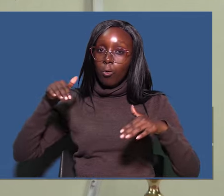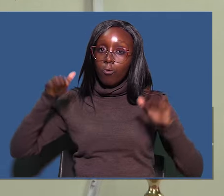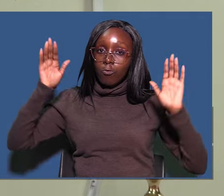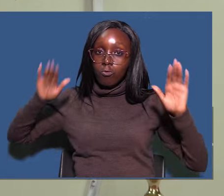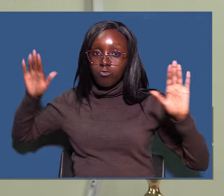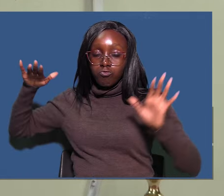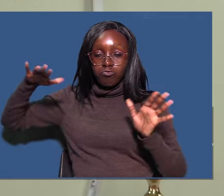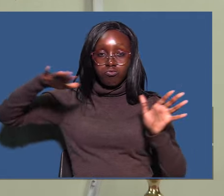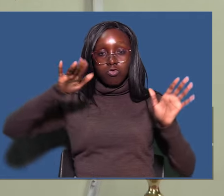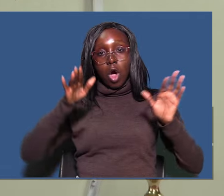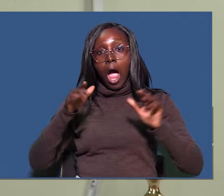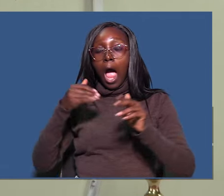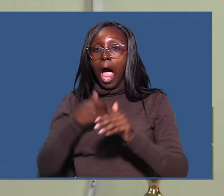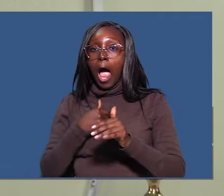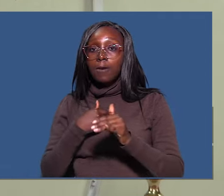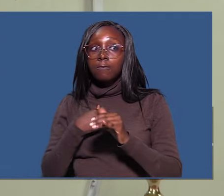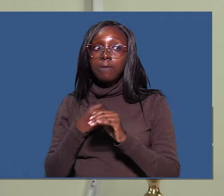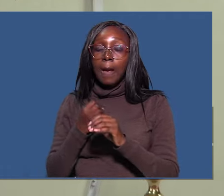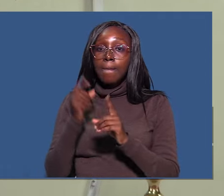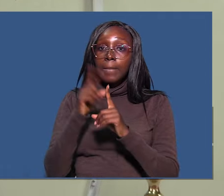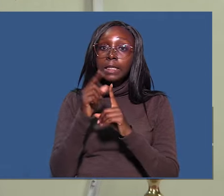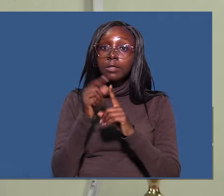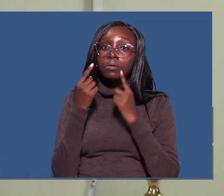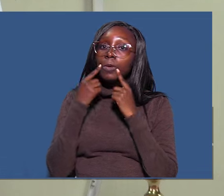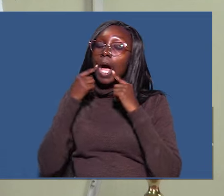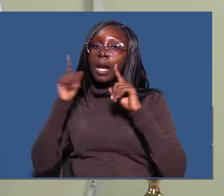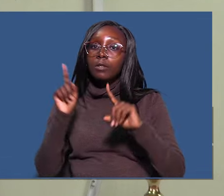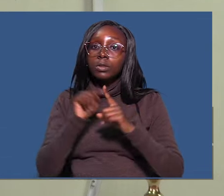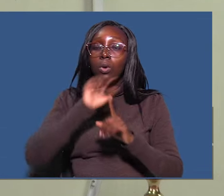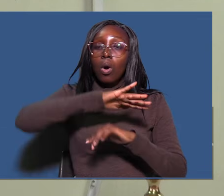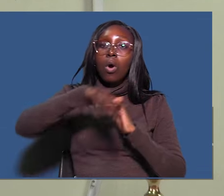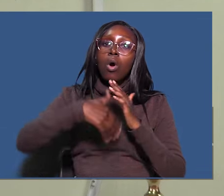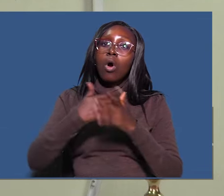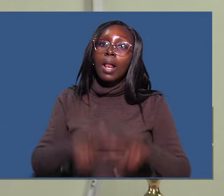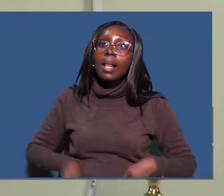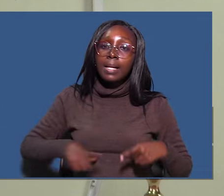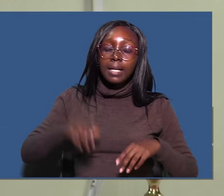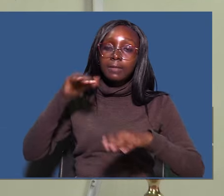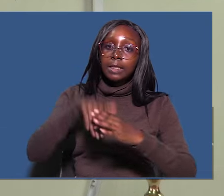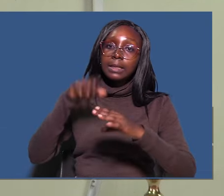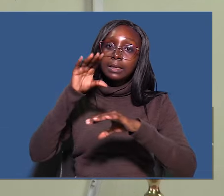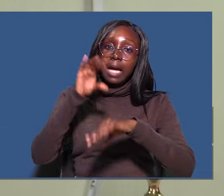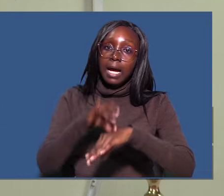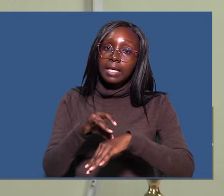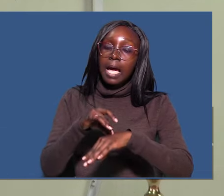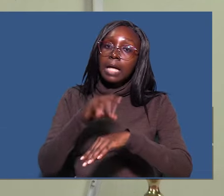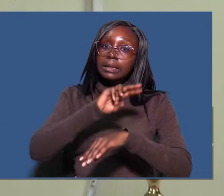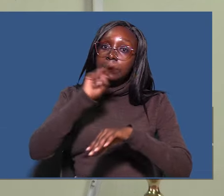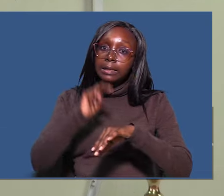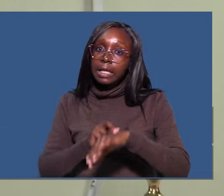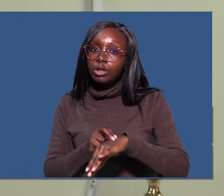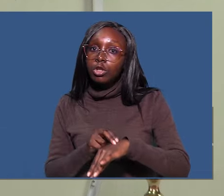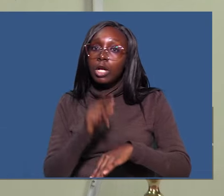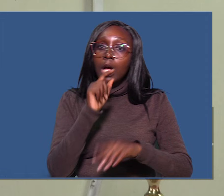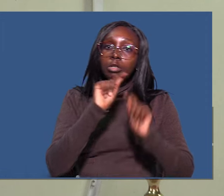had the eternal gospel to proclaim to those who live on earth, to every nation, tribe, language, and